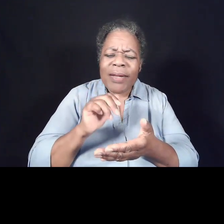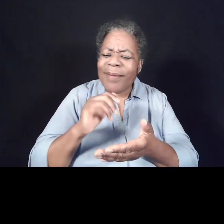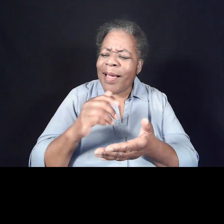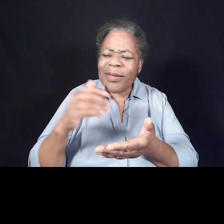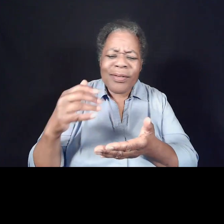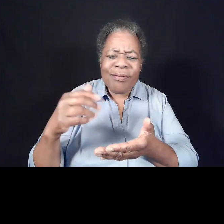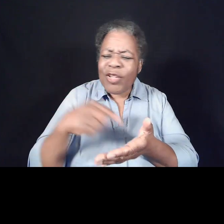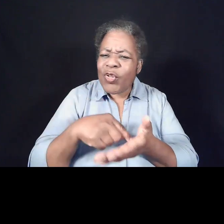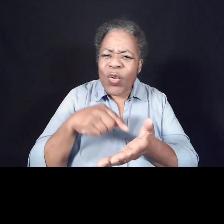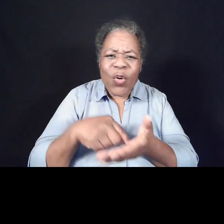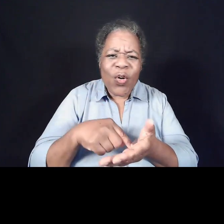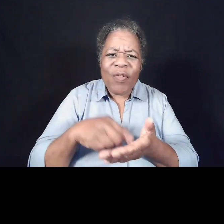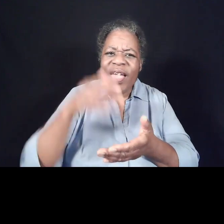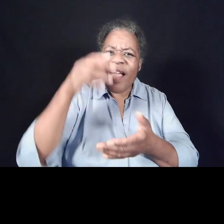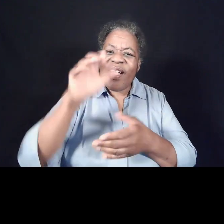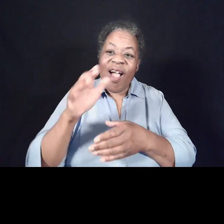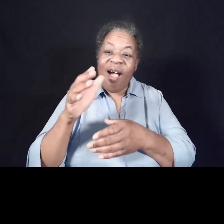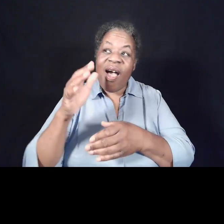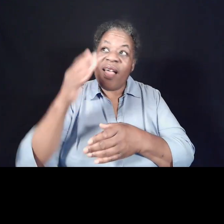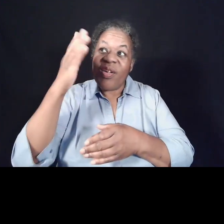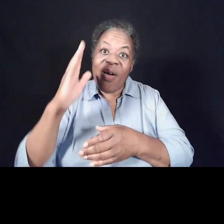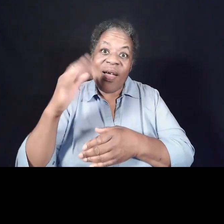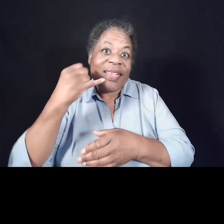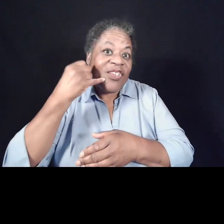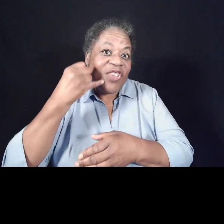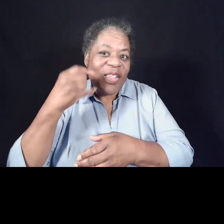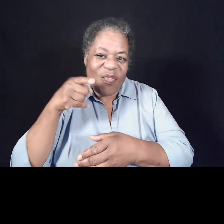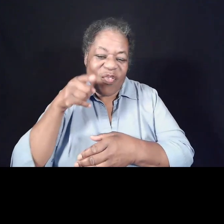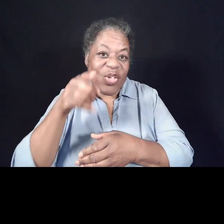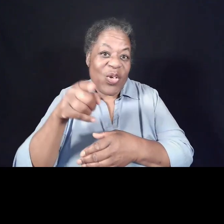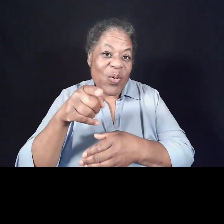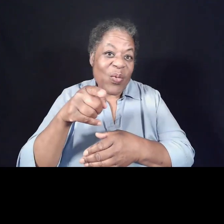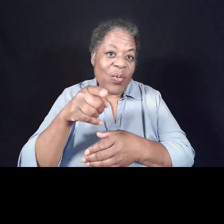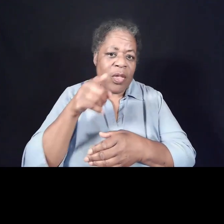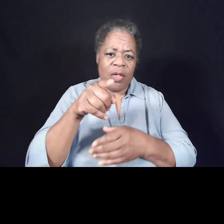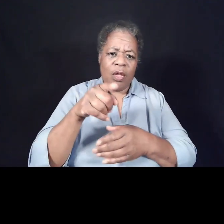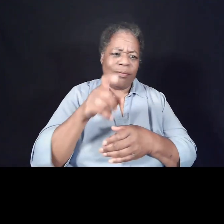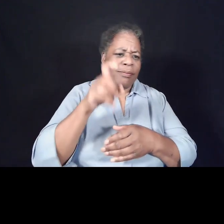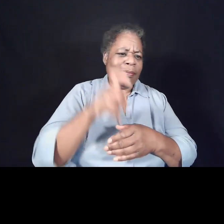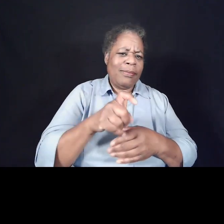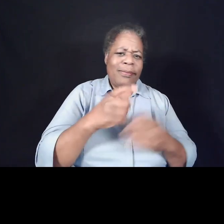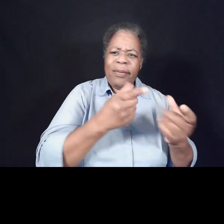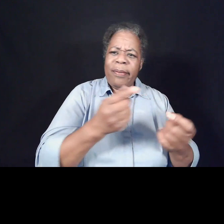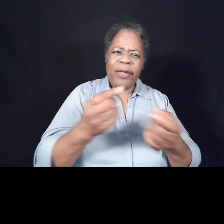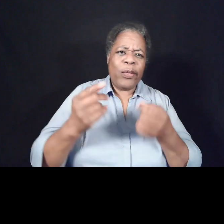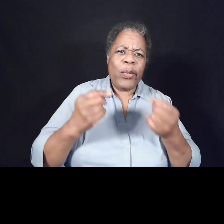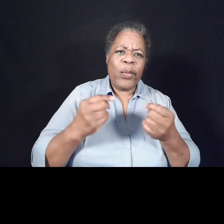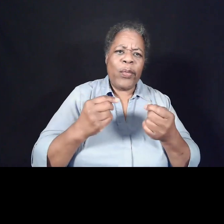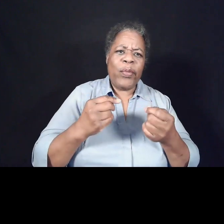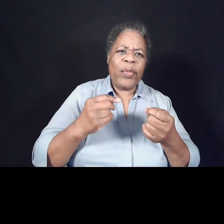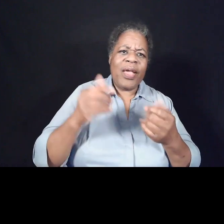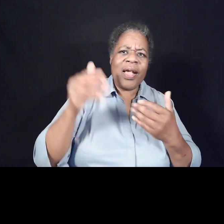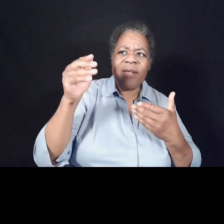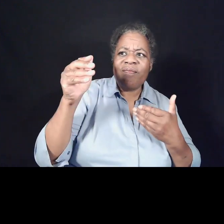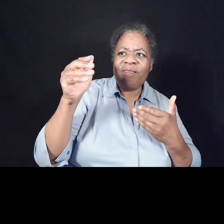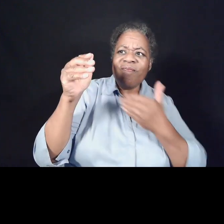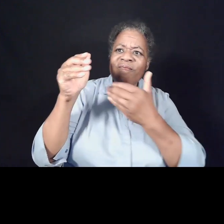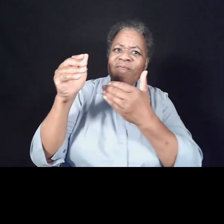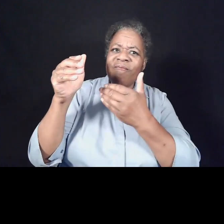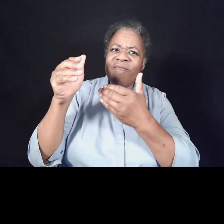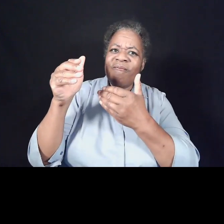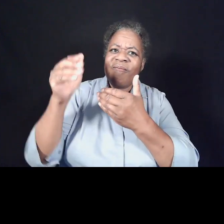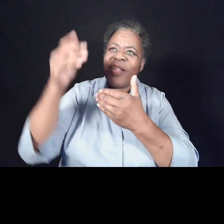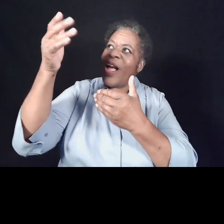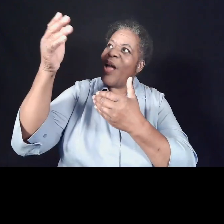God is so jealous for you that all you have to do is take a step in God's direction And God will take